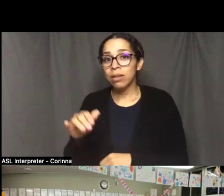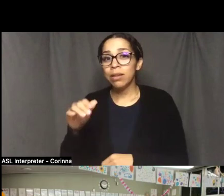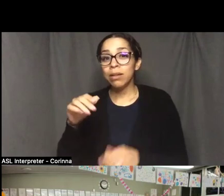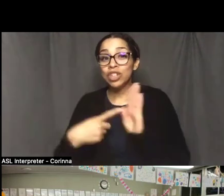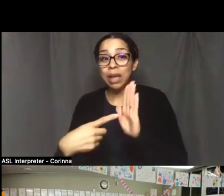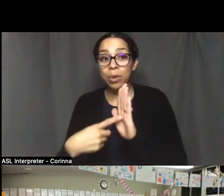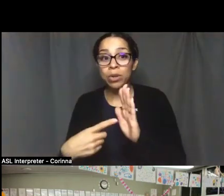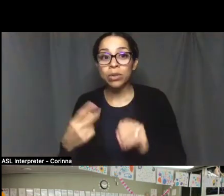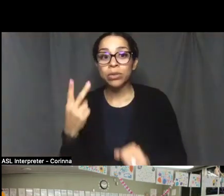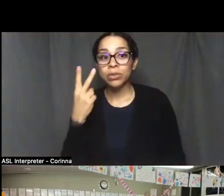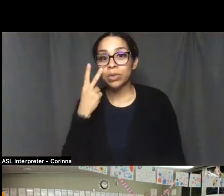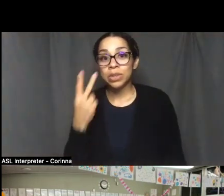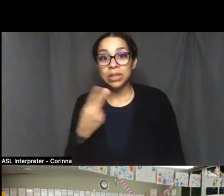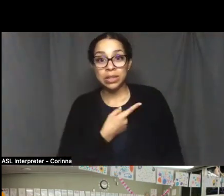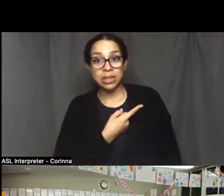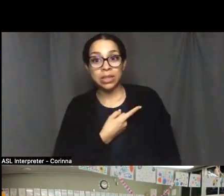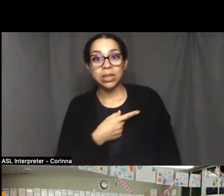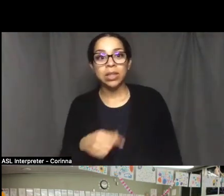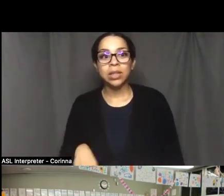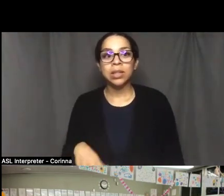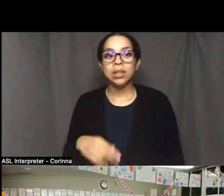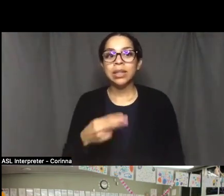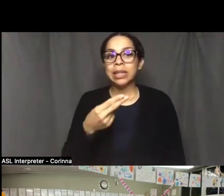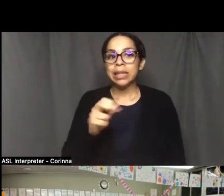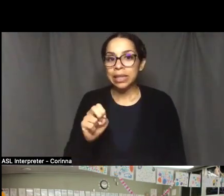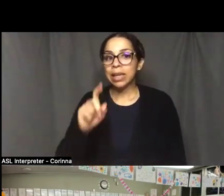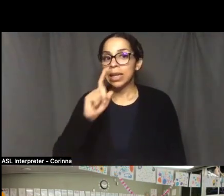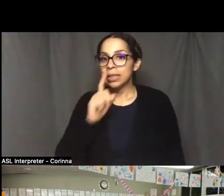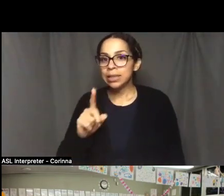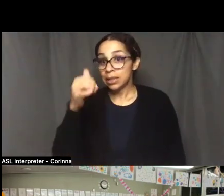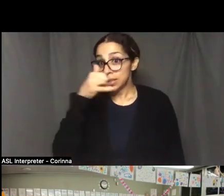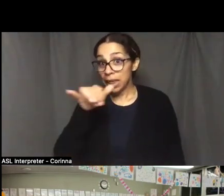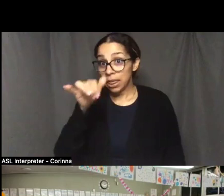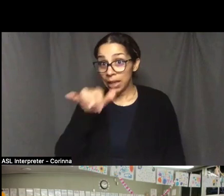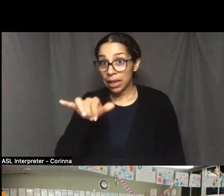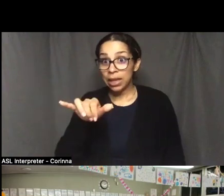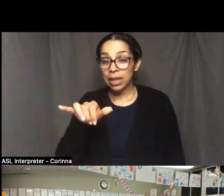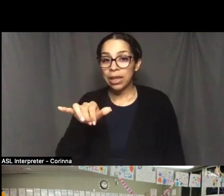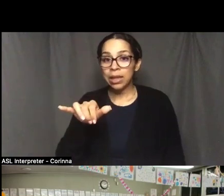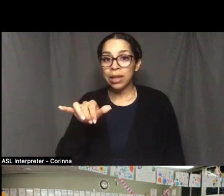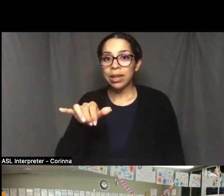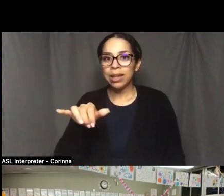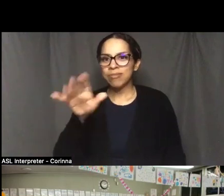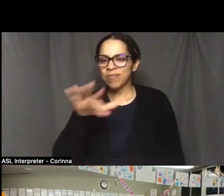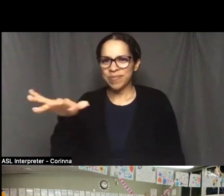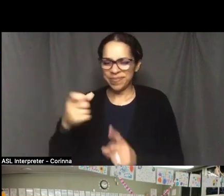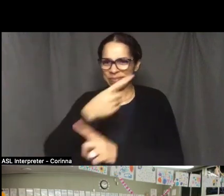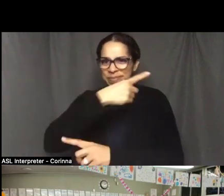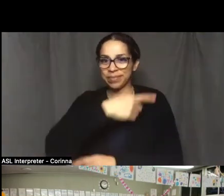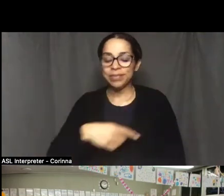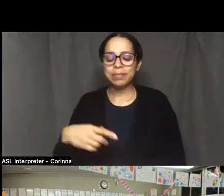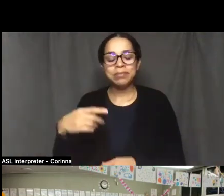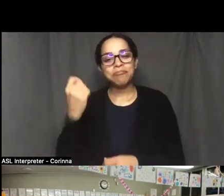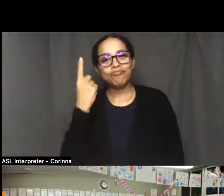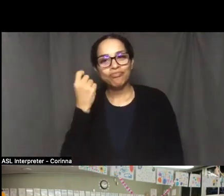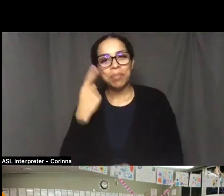we say, he is silly. This makes sense because they're sounding out each part of the word. So just in case you see that, they really